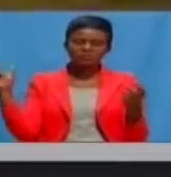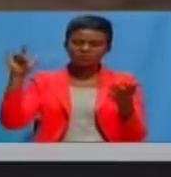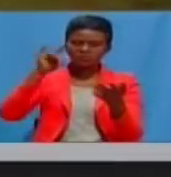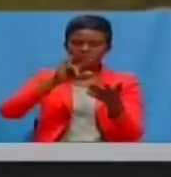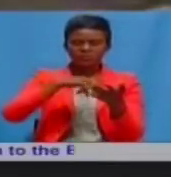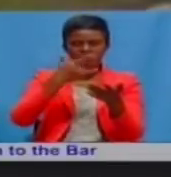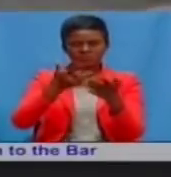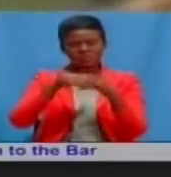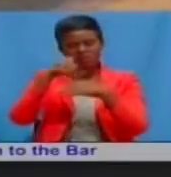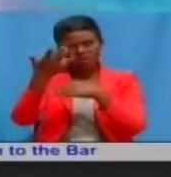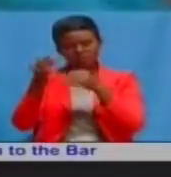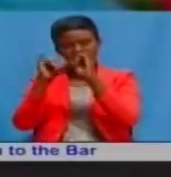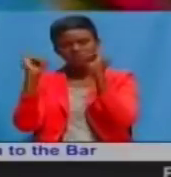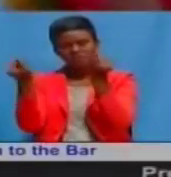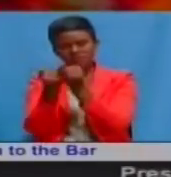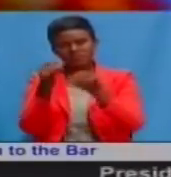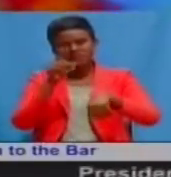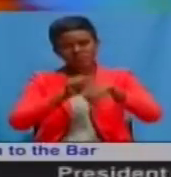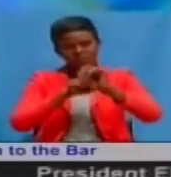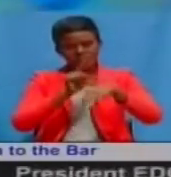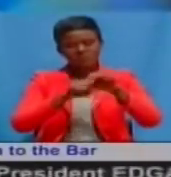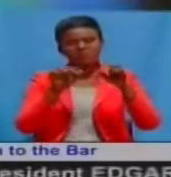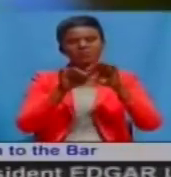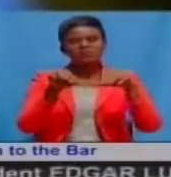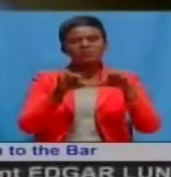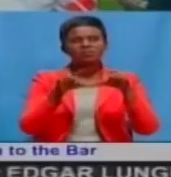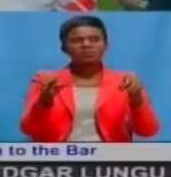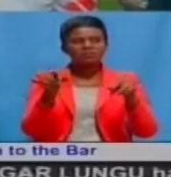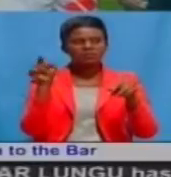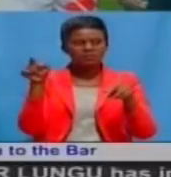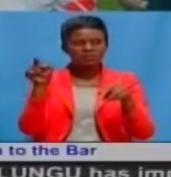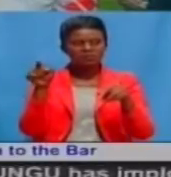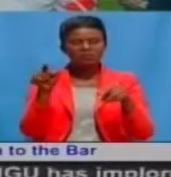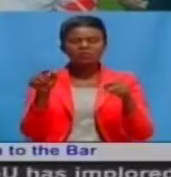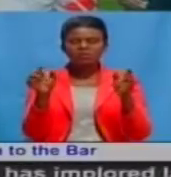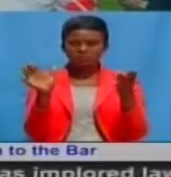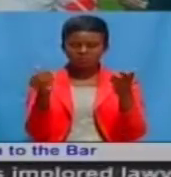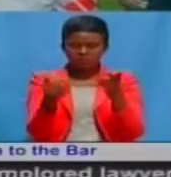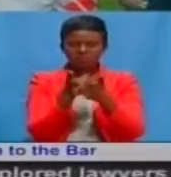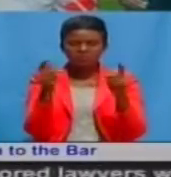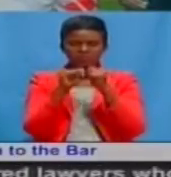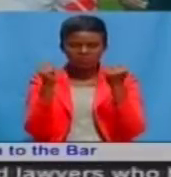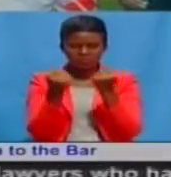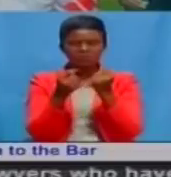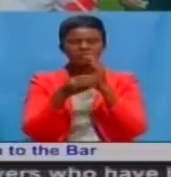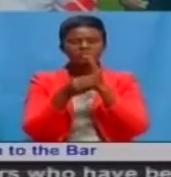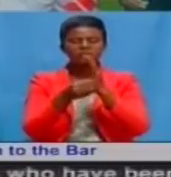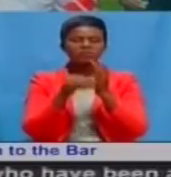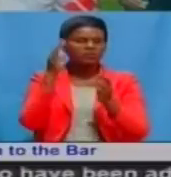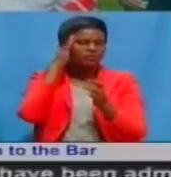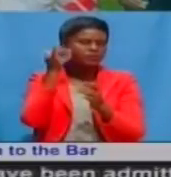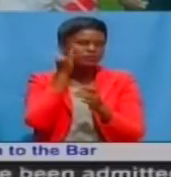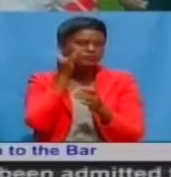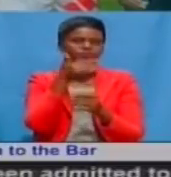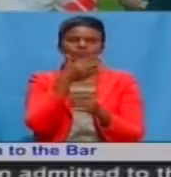just outside the Independence Stadium in Lusaka. A new side was quickly assembled, led by Kalusha Walia, and had